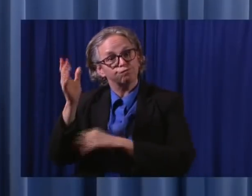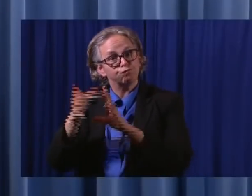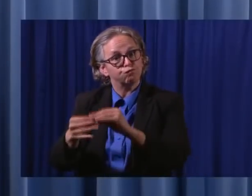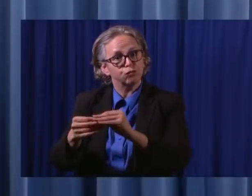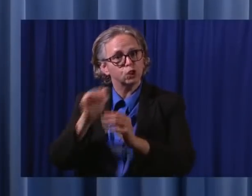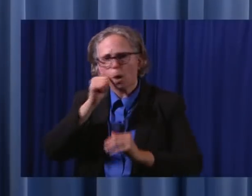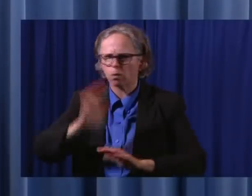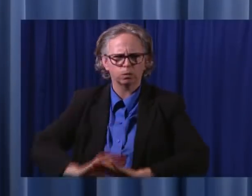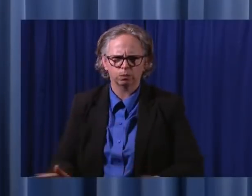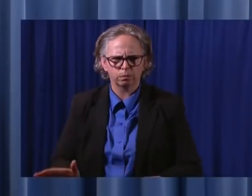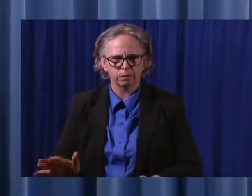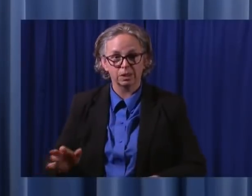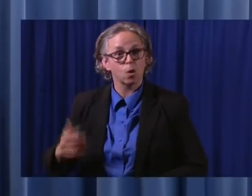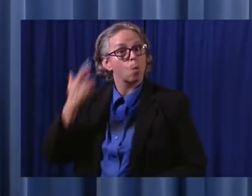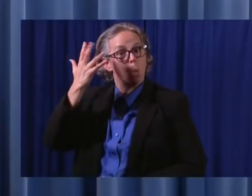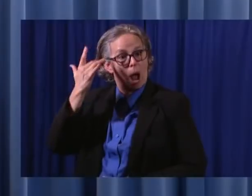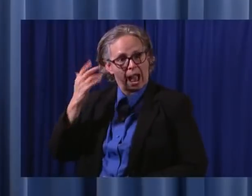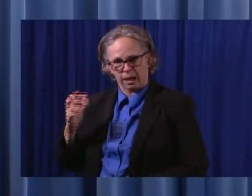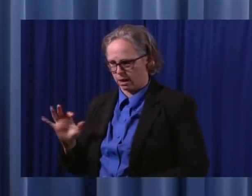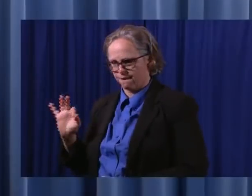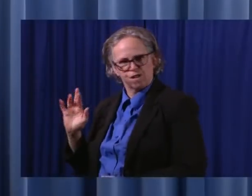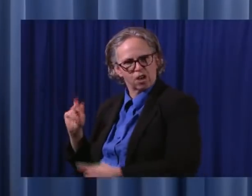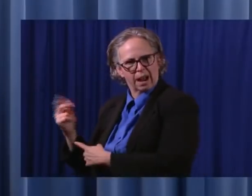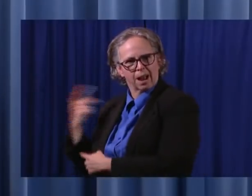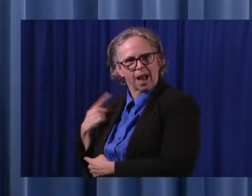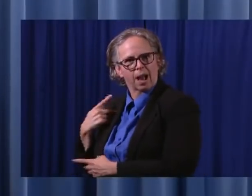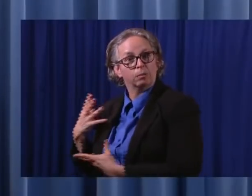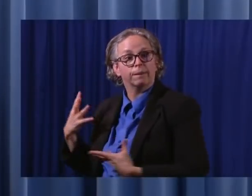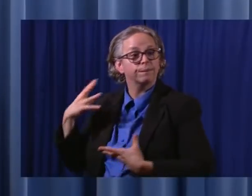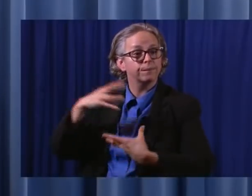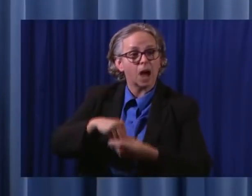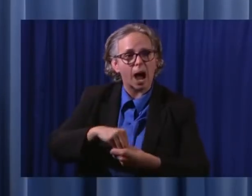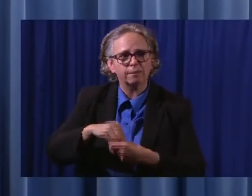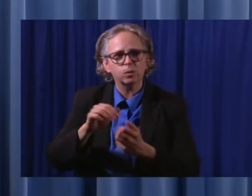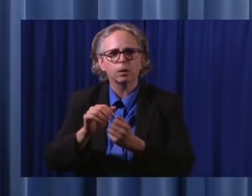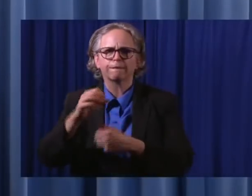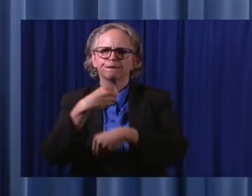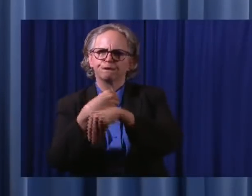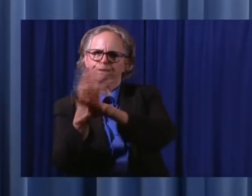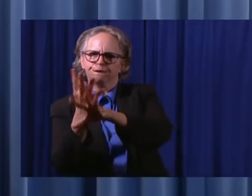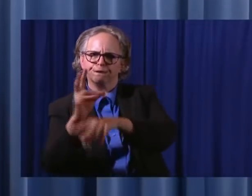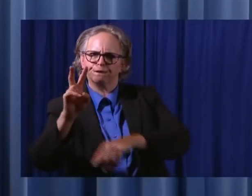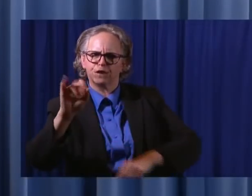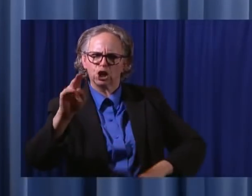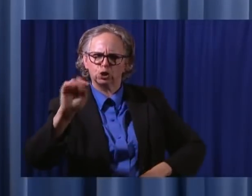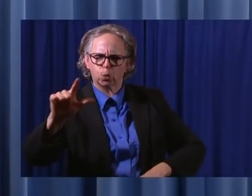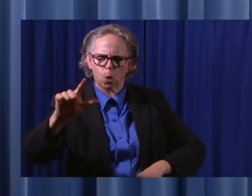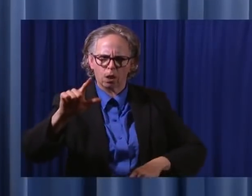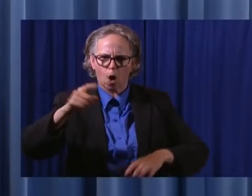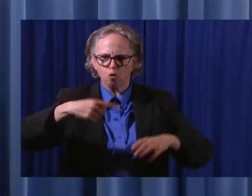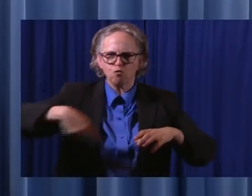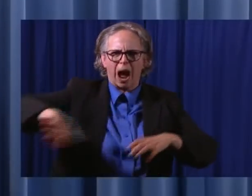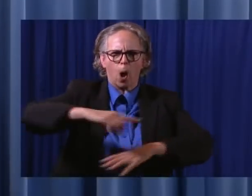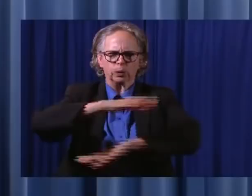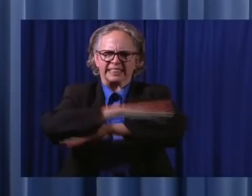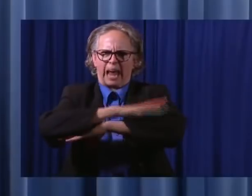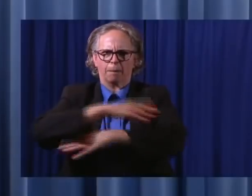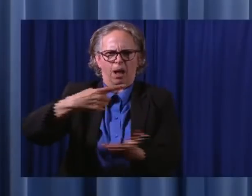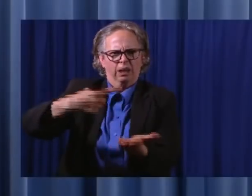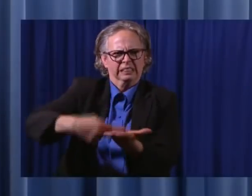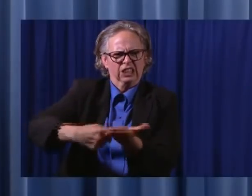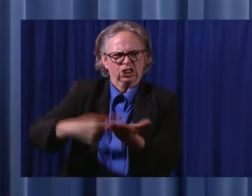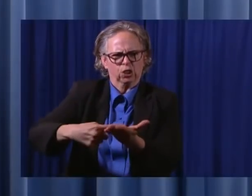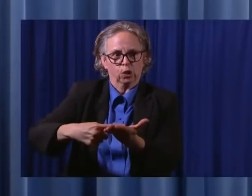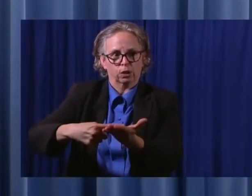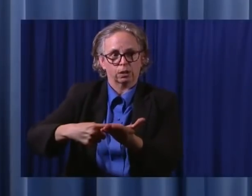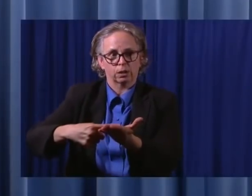virtual roundtable with the First Lady of our country and members of the Trump administration to discuss challenges faced by our nation's